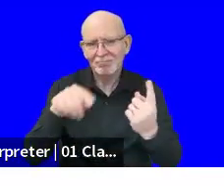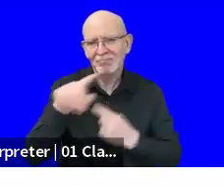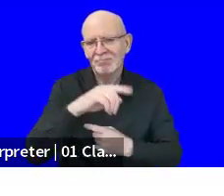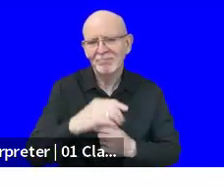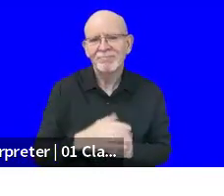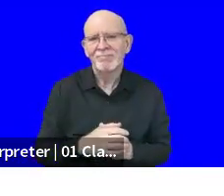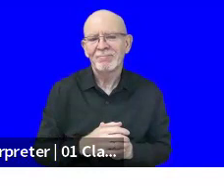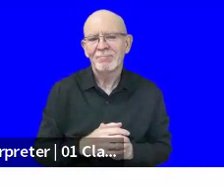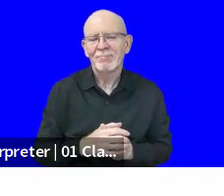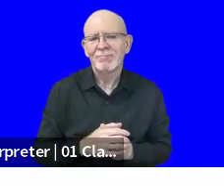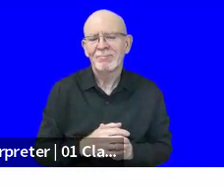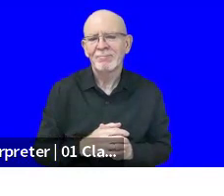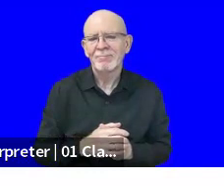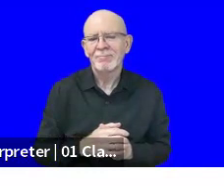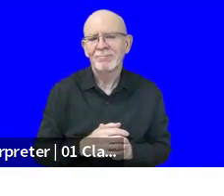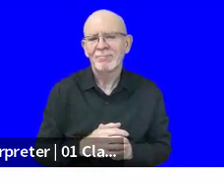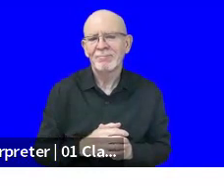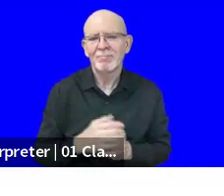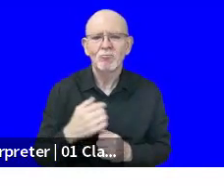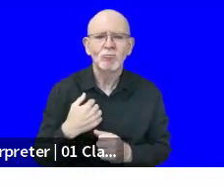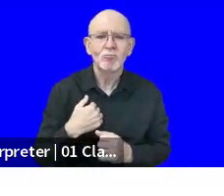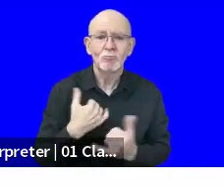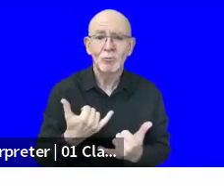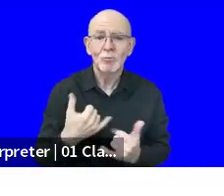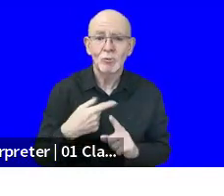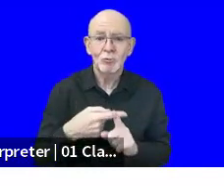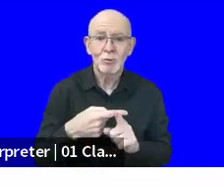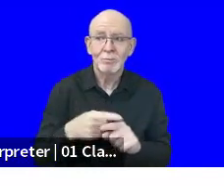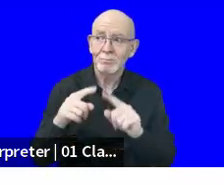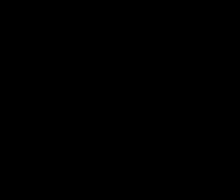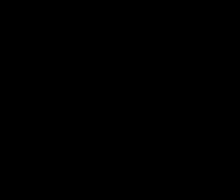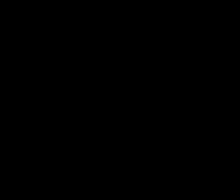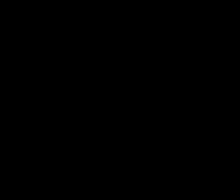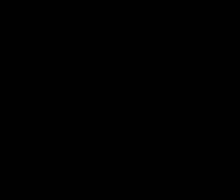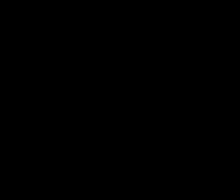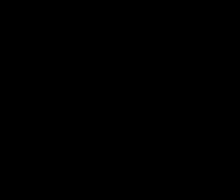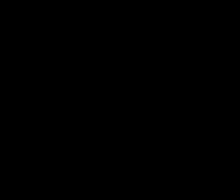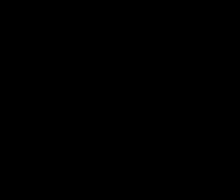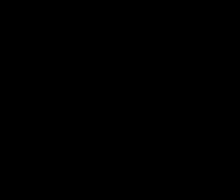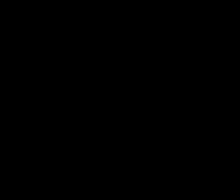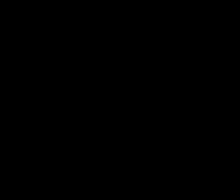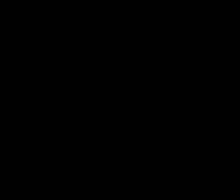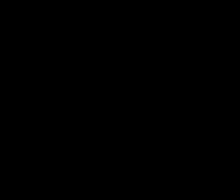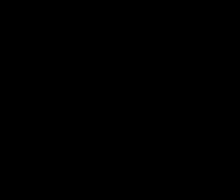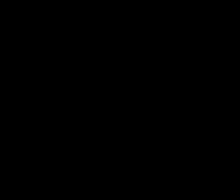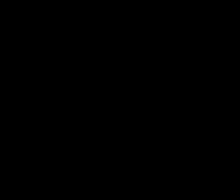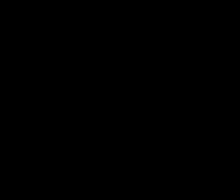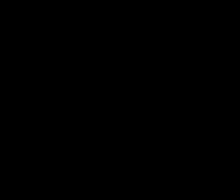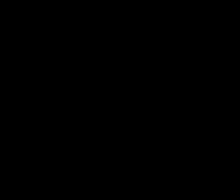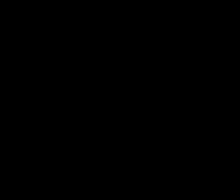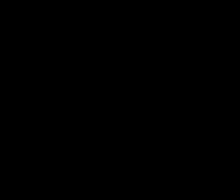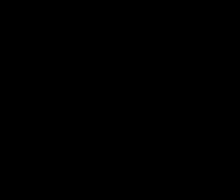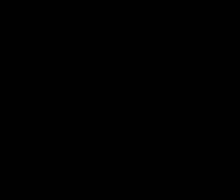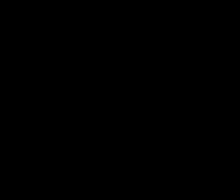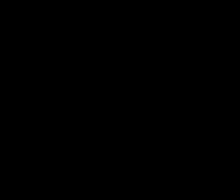We're here, it's a pleasure to be here to talk about approaches to measure disability-related costs for inclusive social protection.